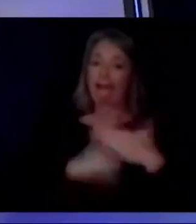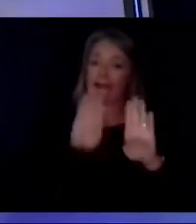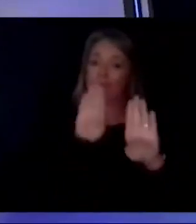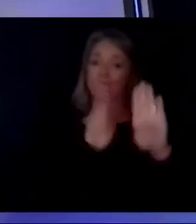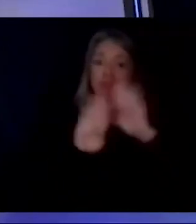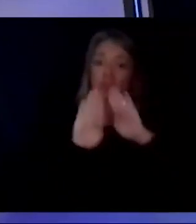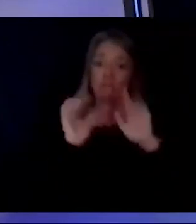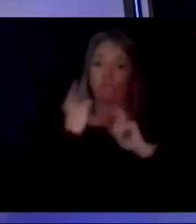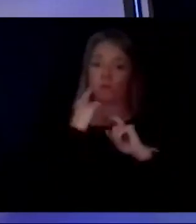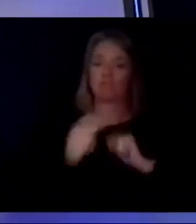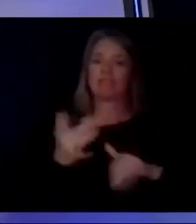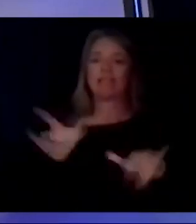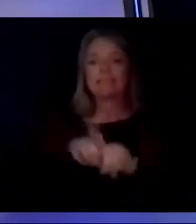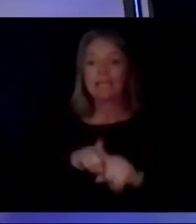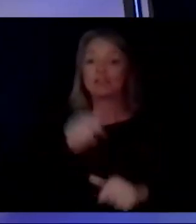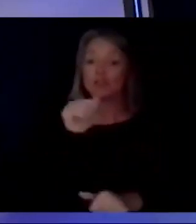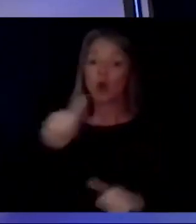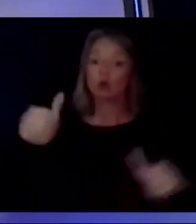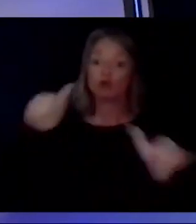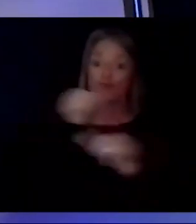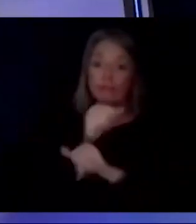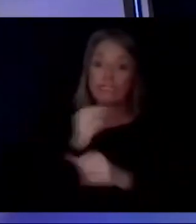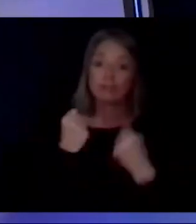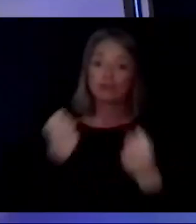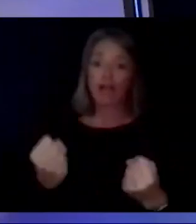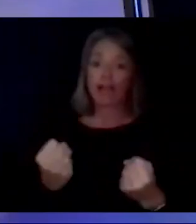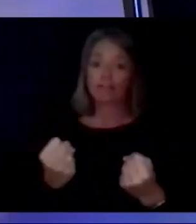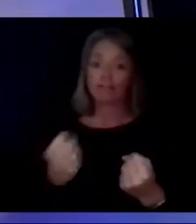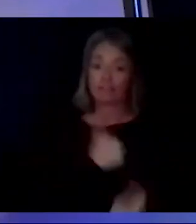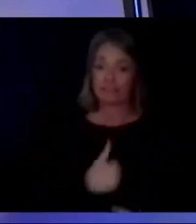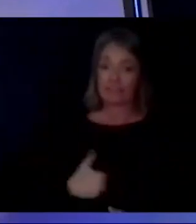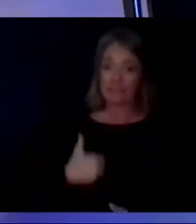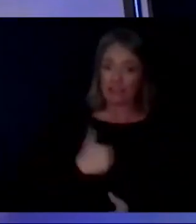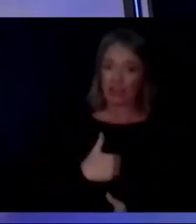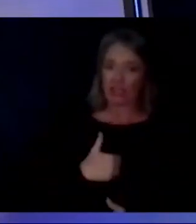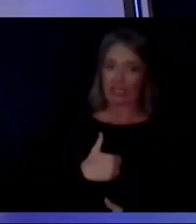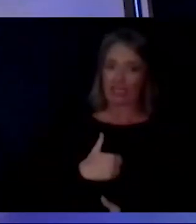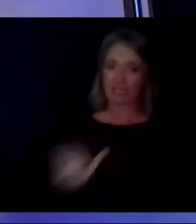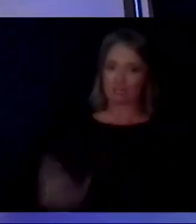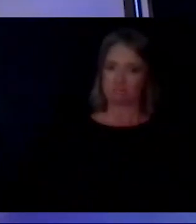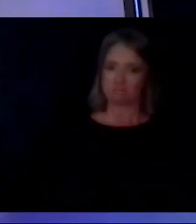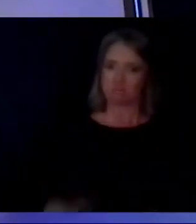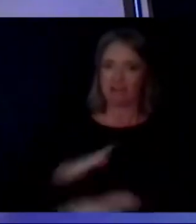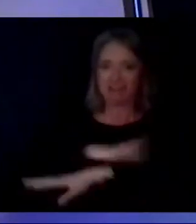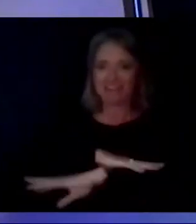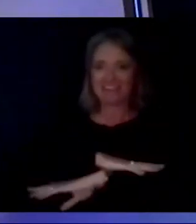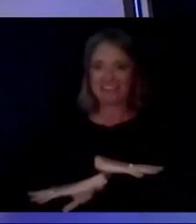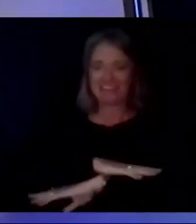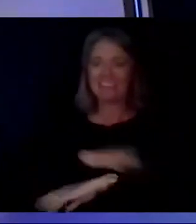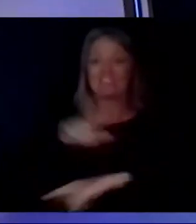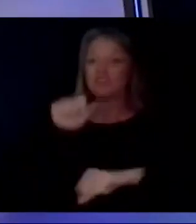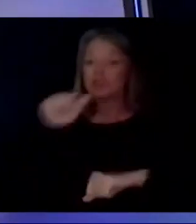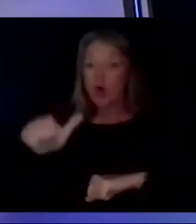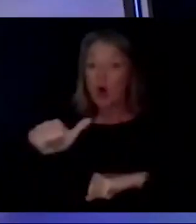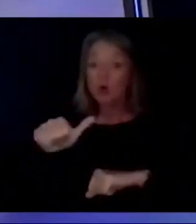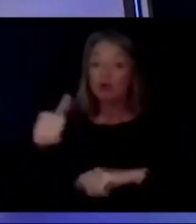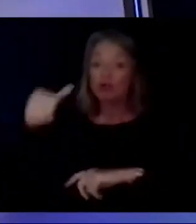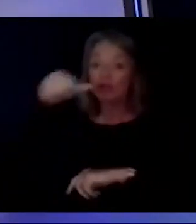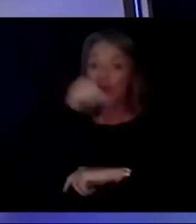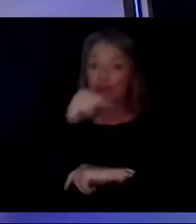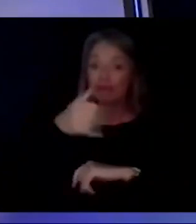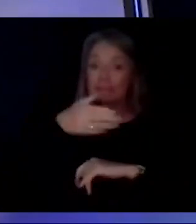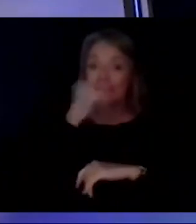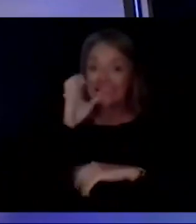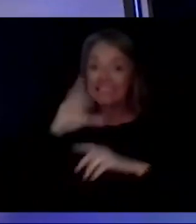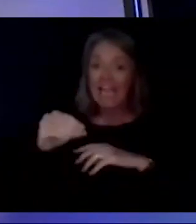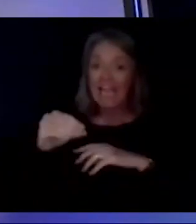Maybe the next rule is, sorry, I pounded the desk there. Don't drink and climb. Okay, Ryan. So you work on